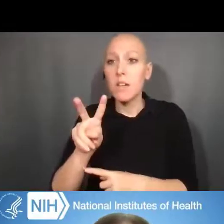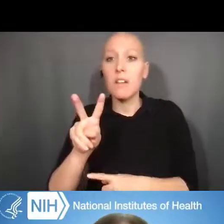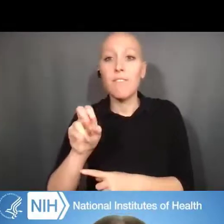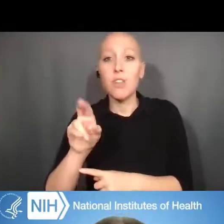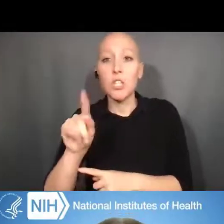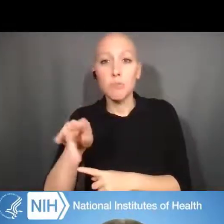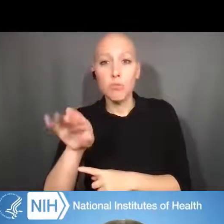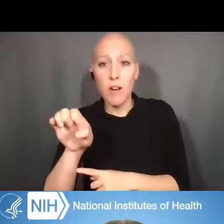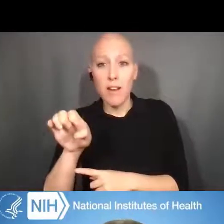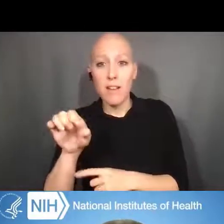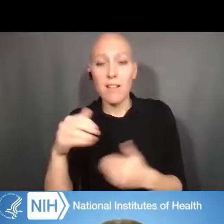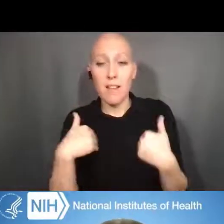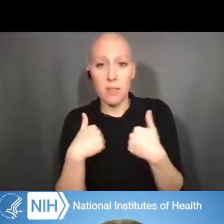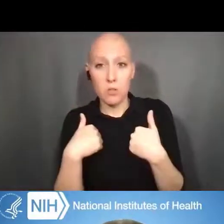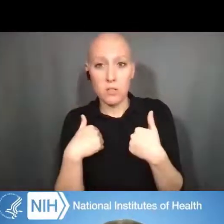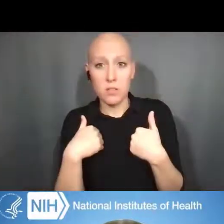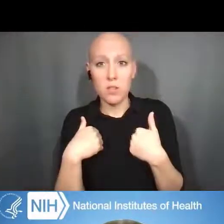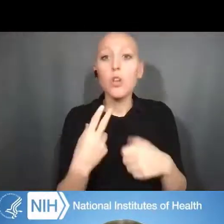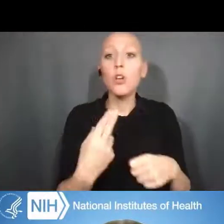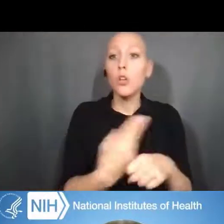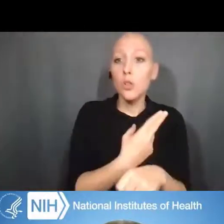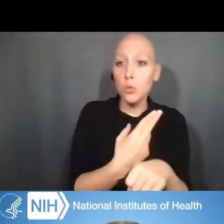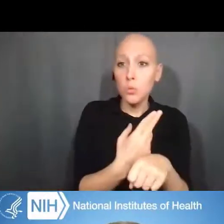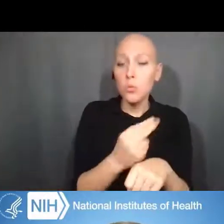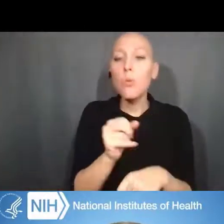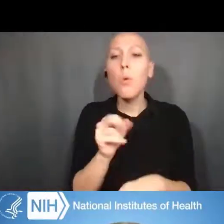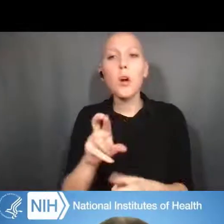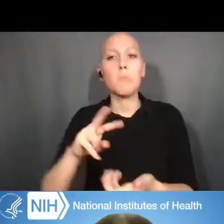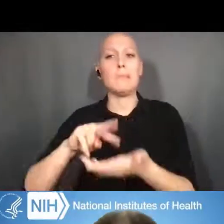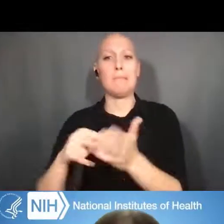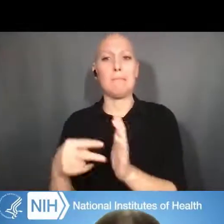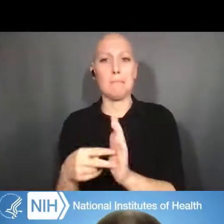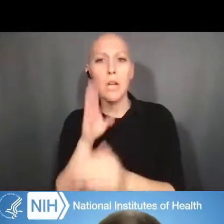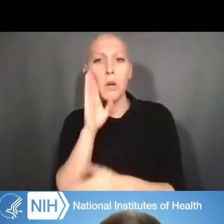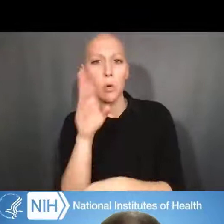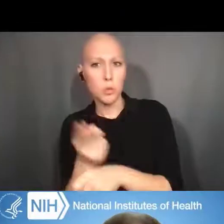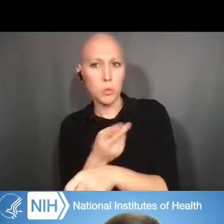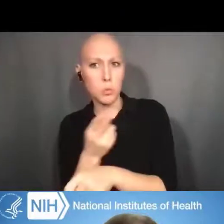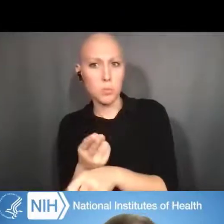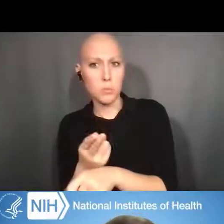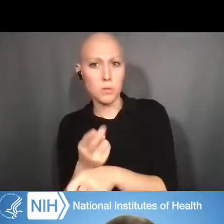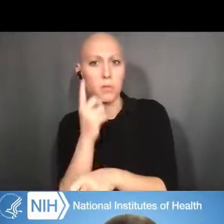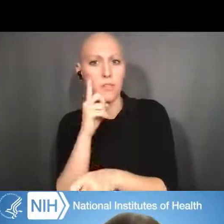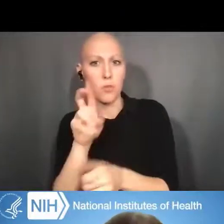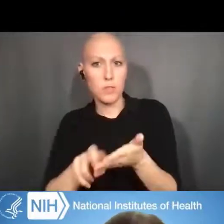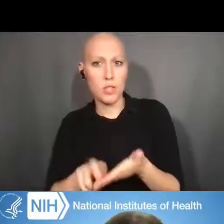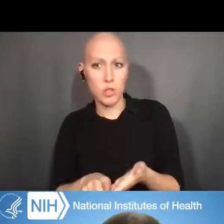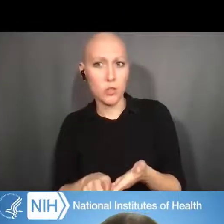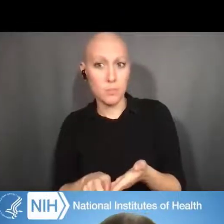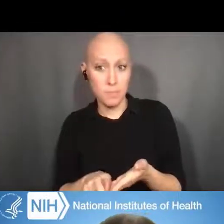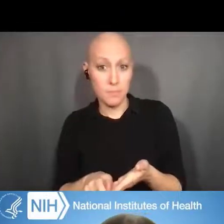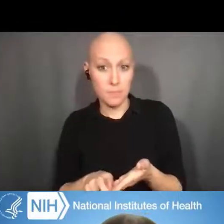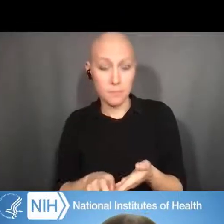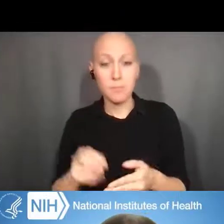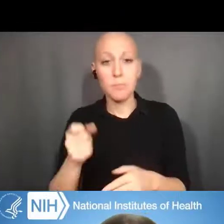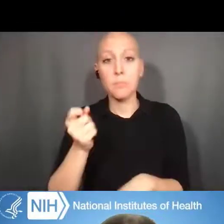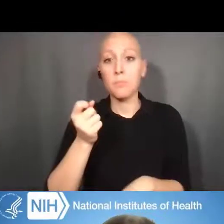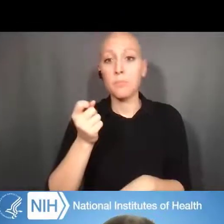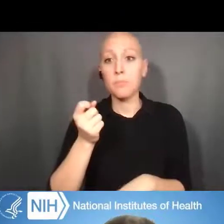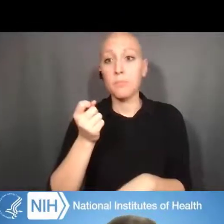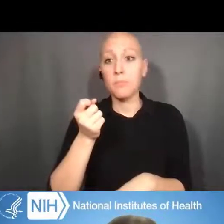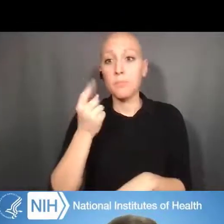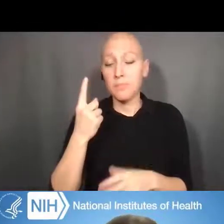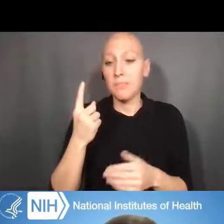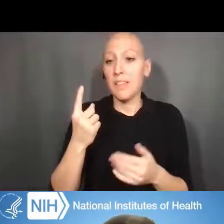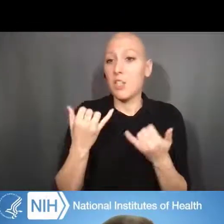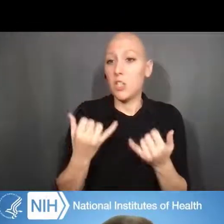or intended for use in research. It is important to note that the generation of custom antibodies